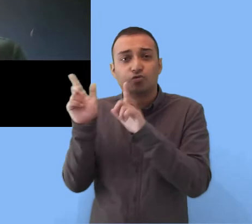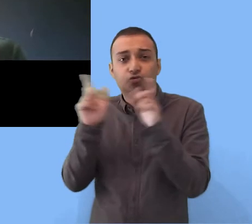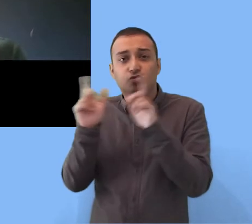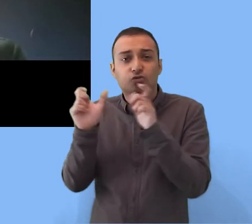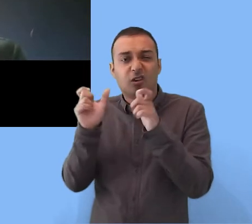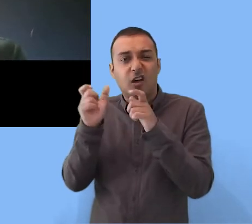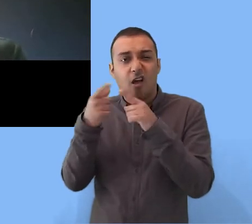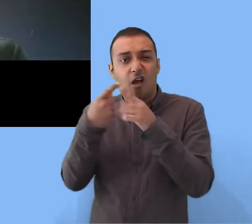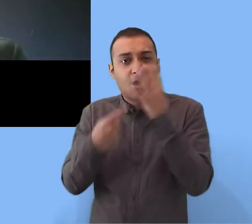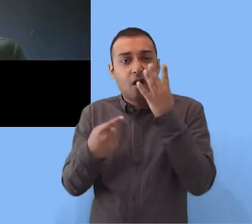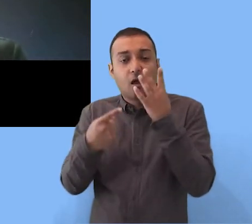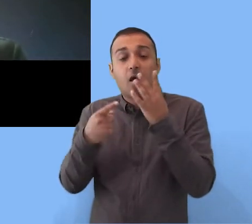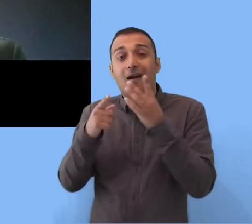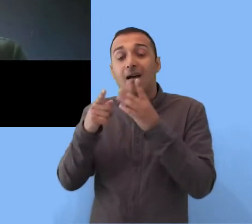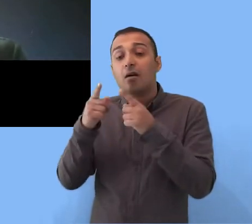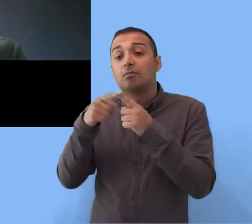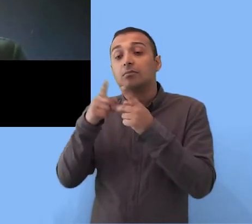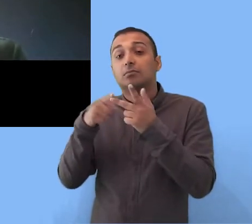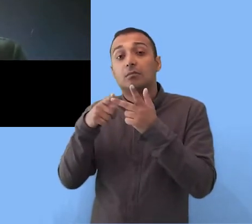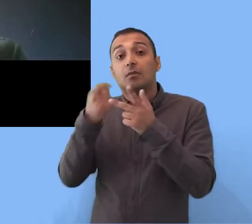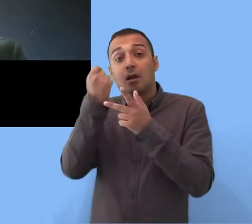Understand parents are transitioning too.